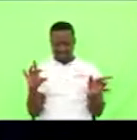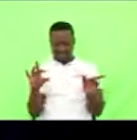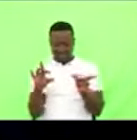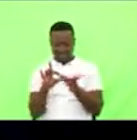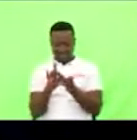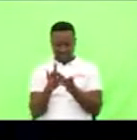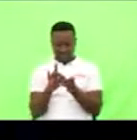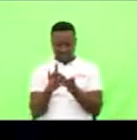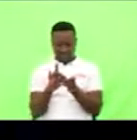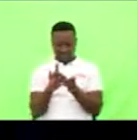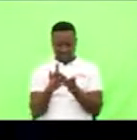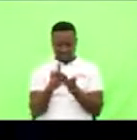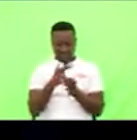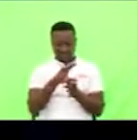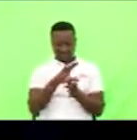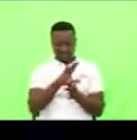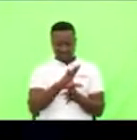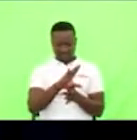a connect.